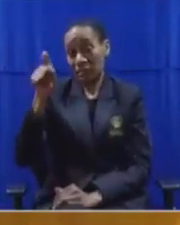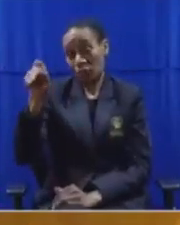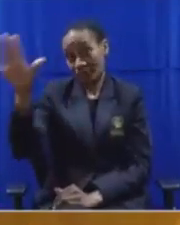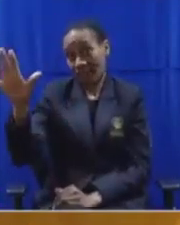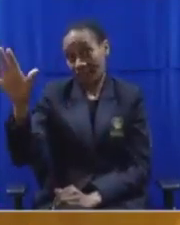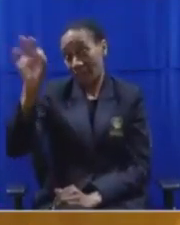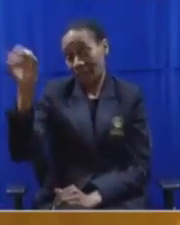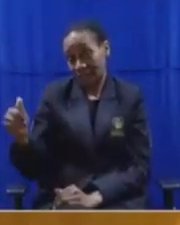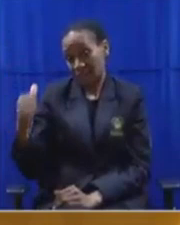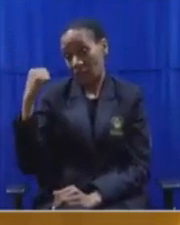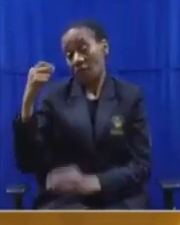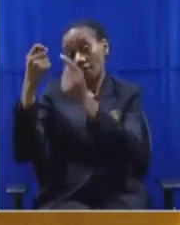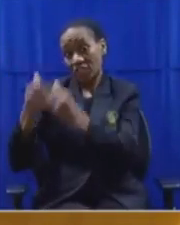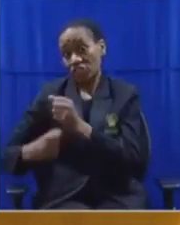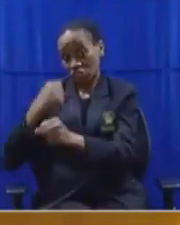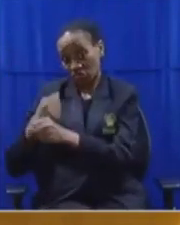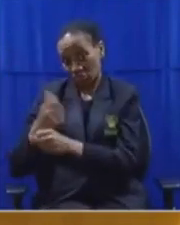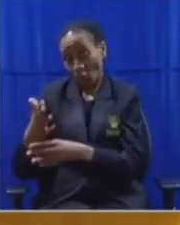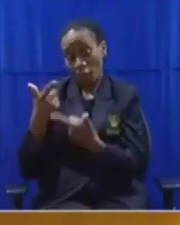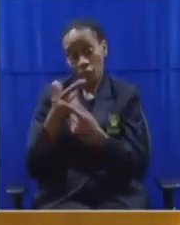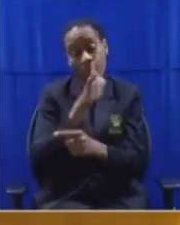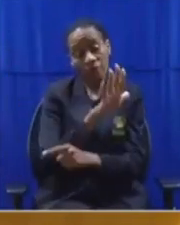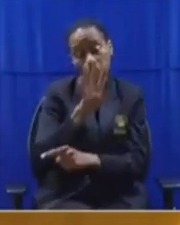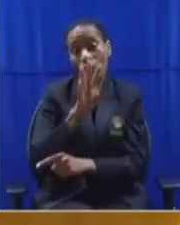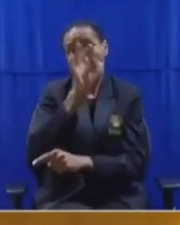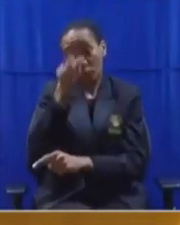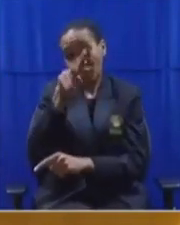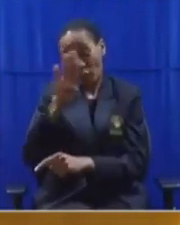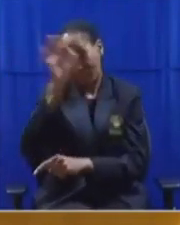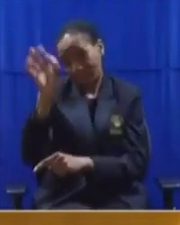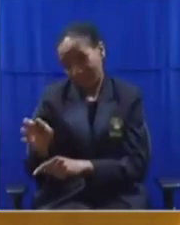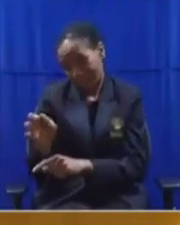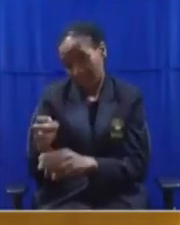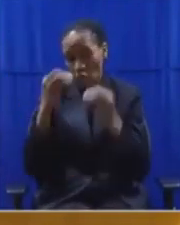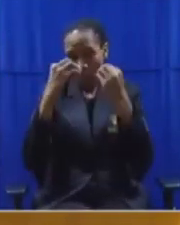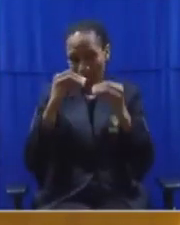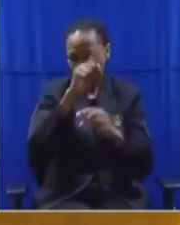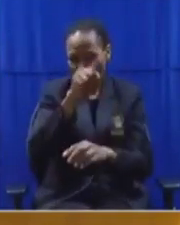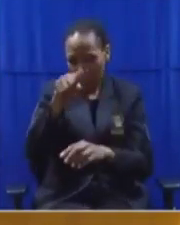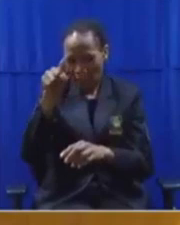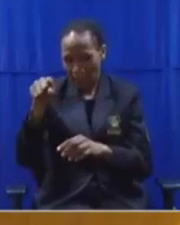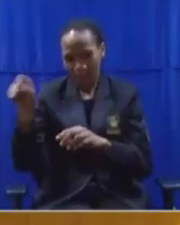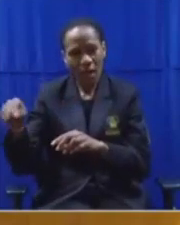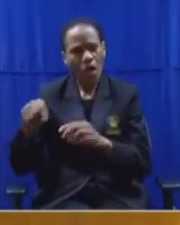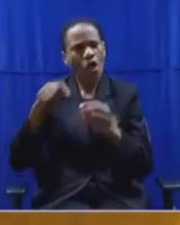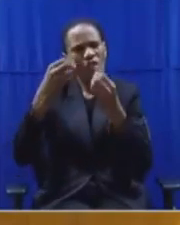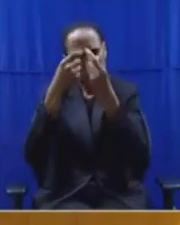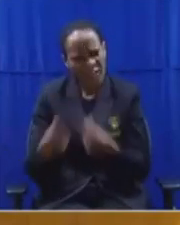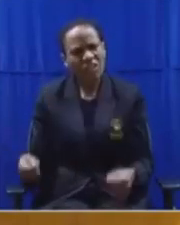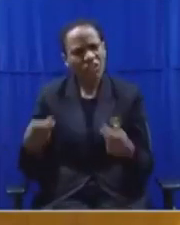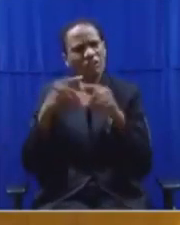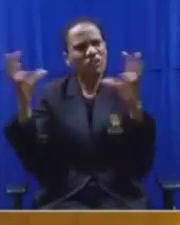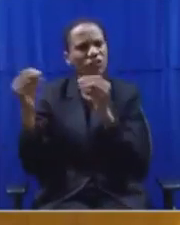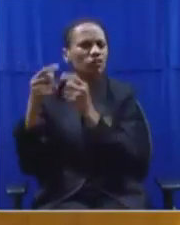64.5% in the past fiscal year, from 54.4% as companies drew in on their guarantees. According